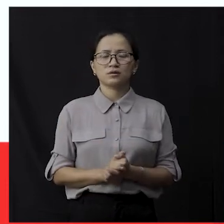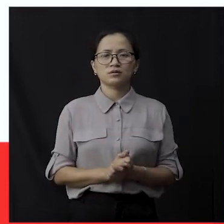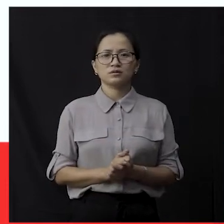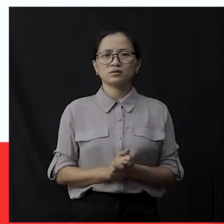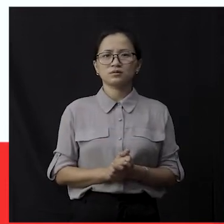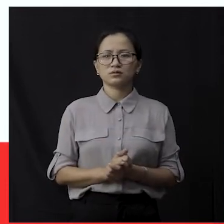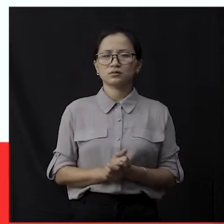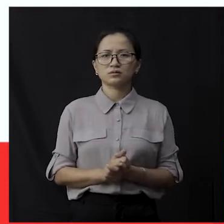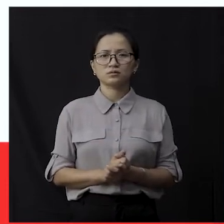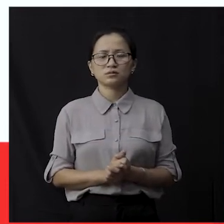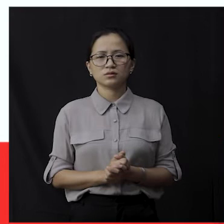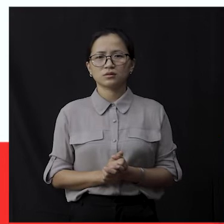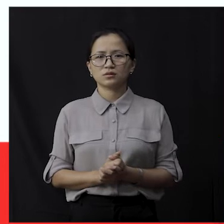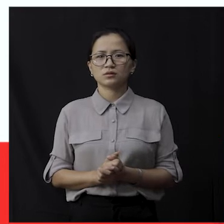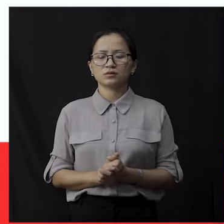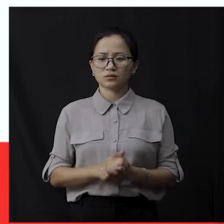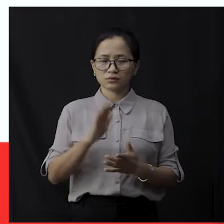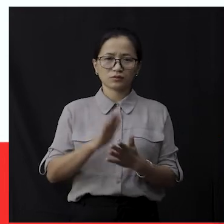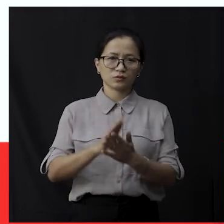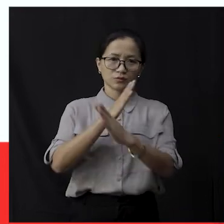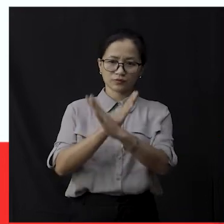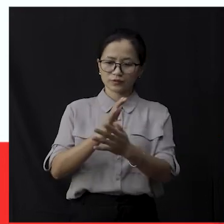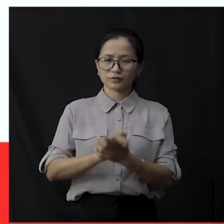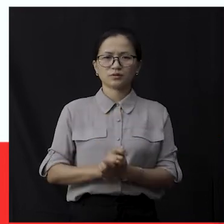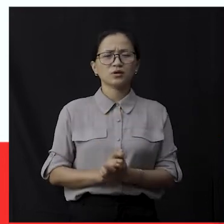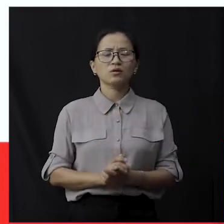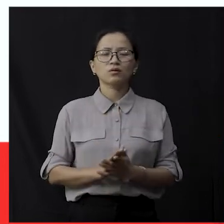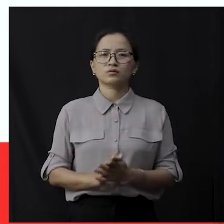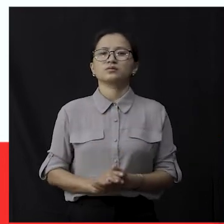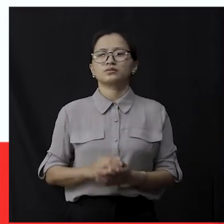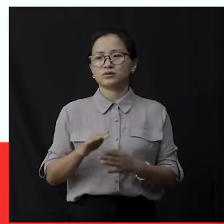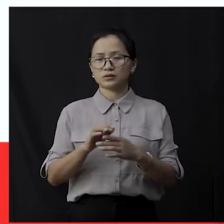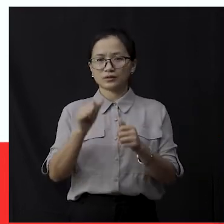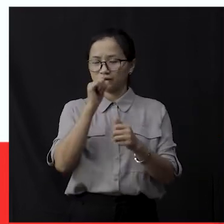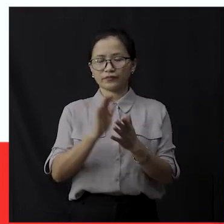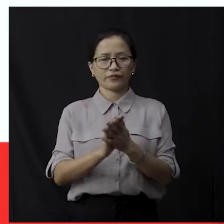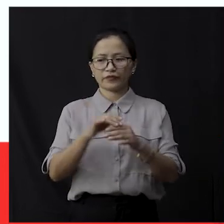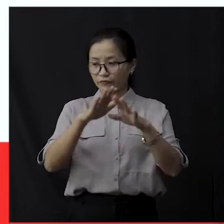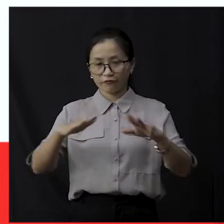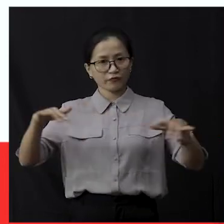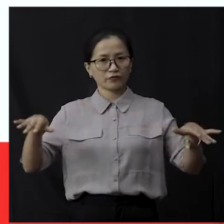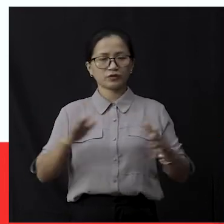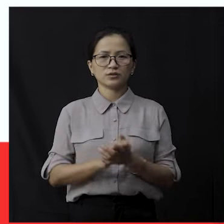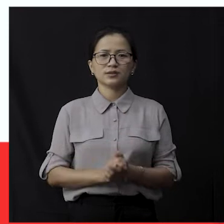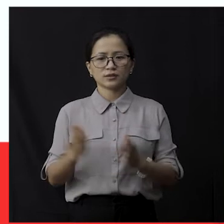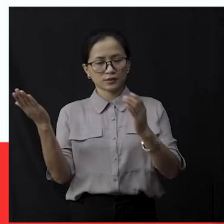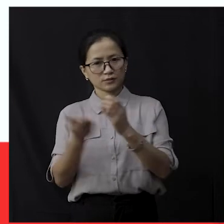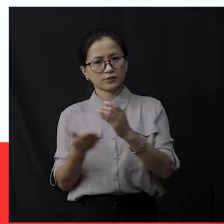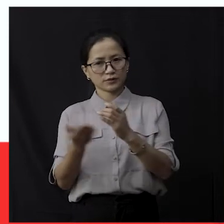So in order to prevent this flood, we should say no to random cutting down of